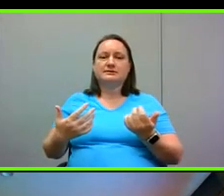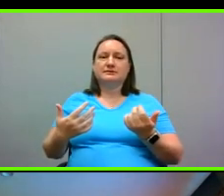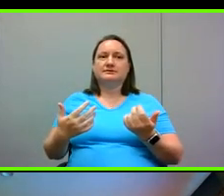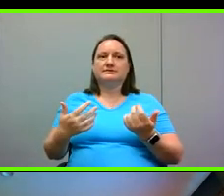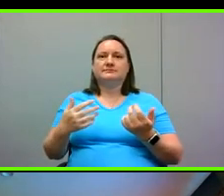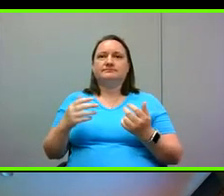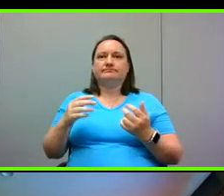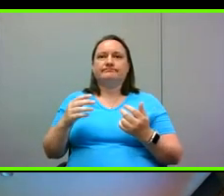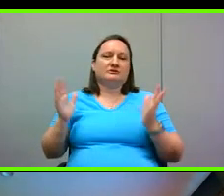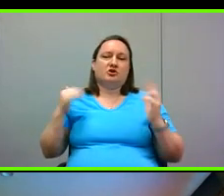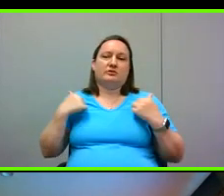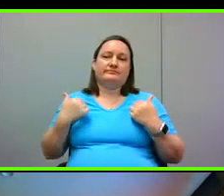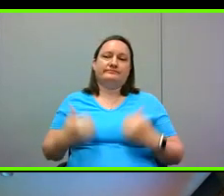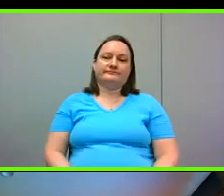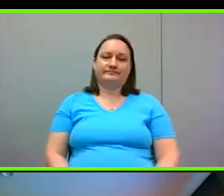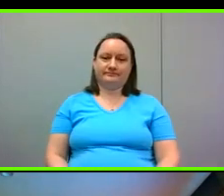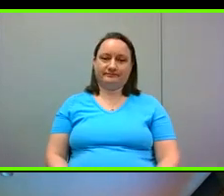all I got.